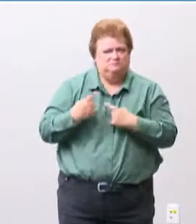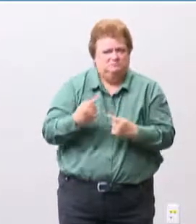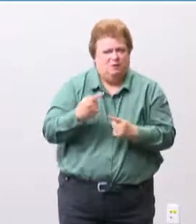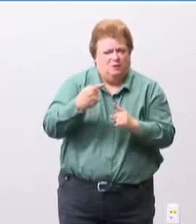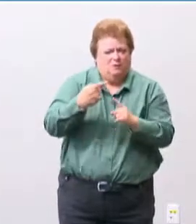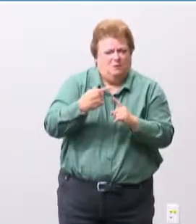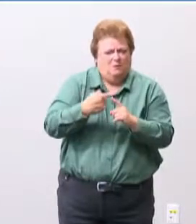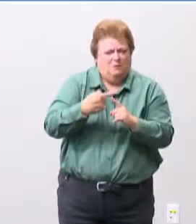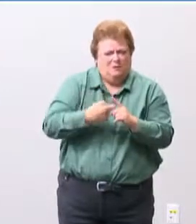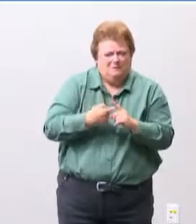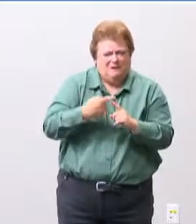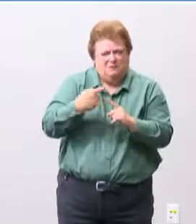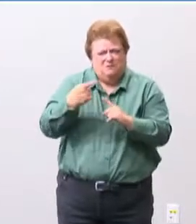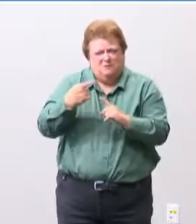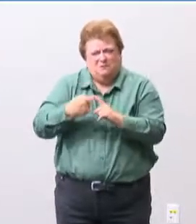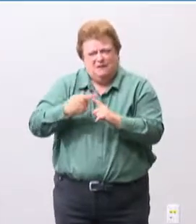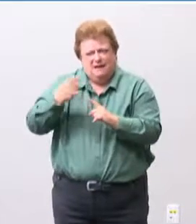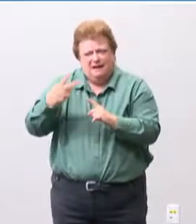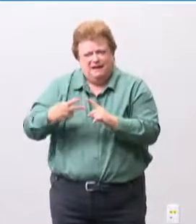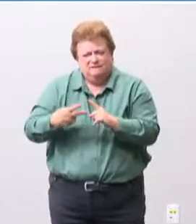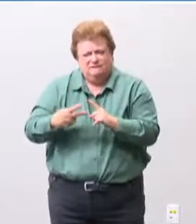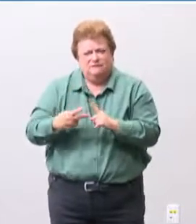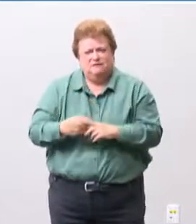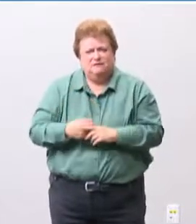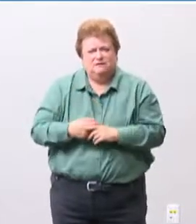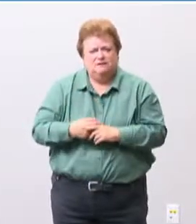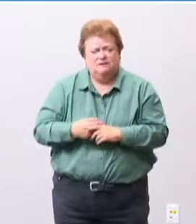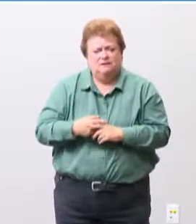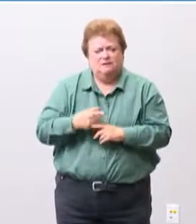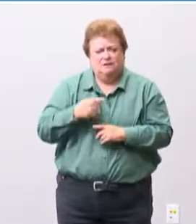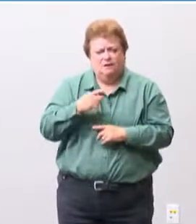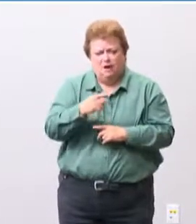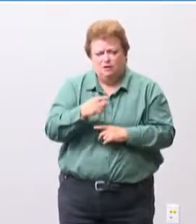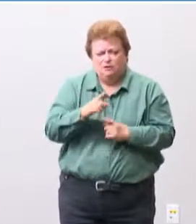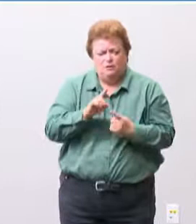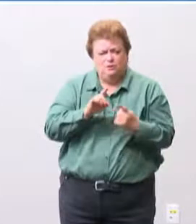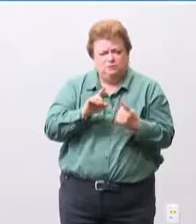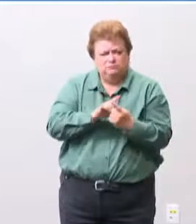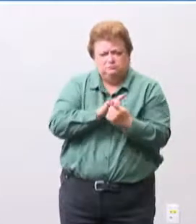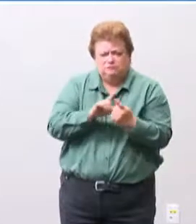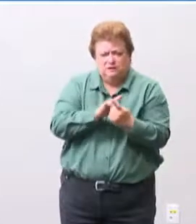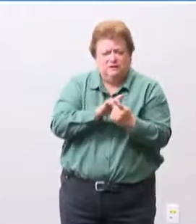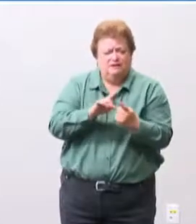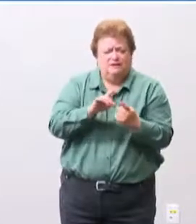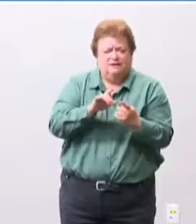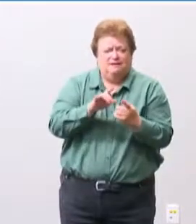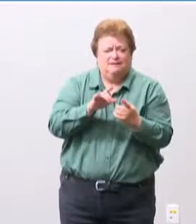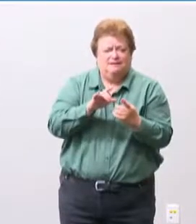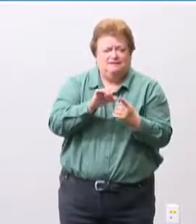think month and a half maybe. Are you running into situations?